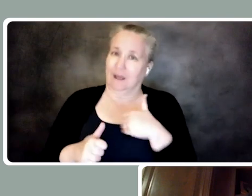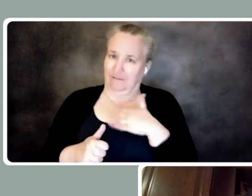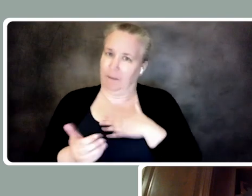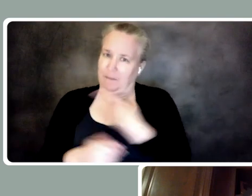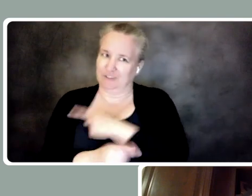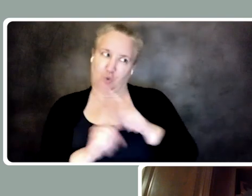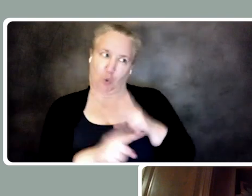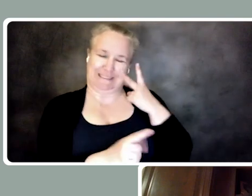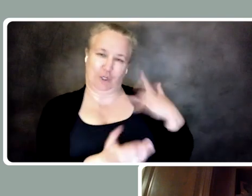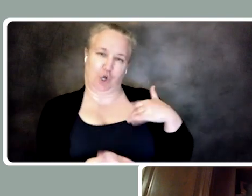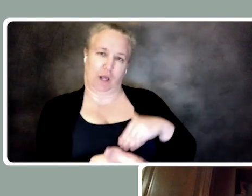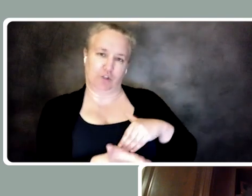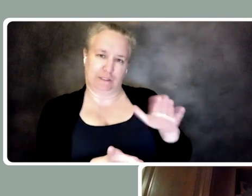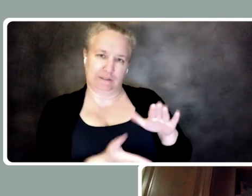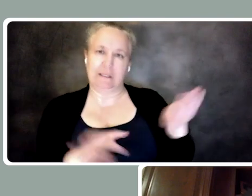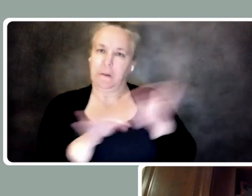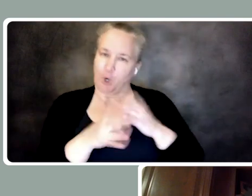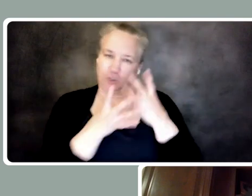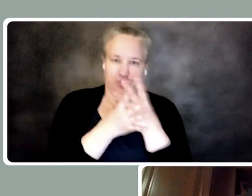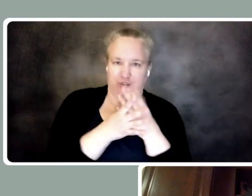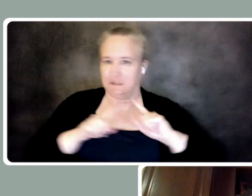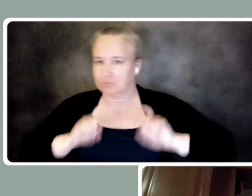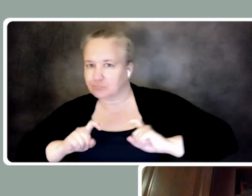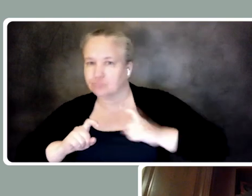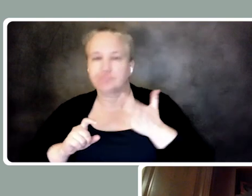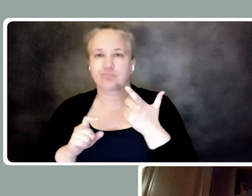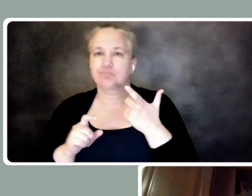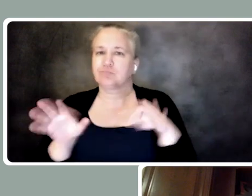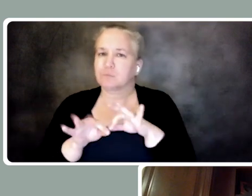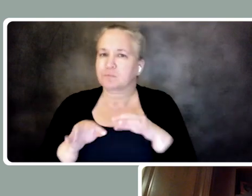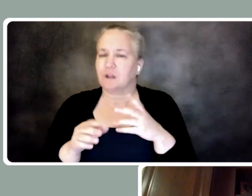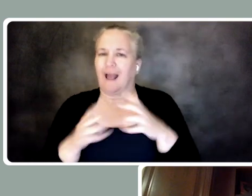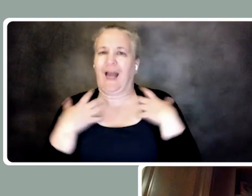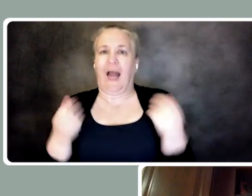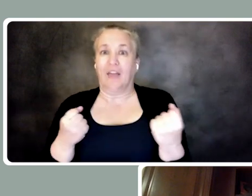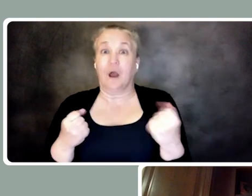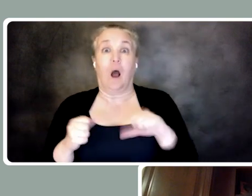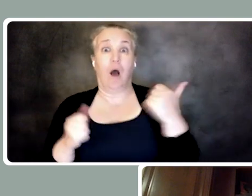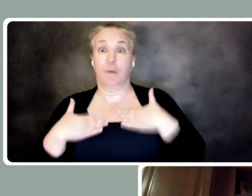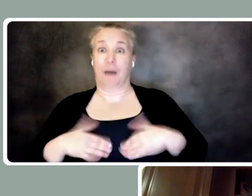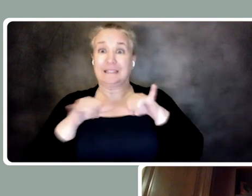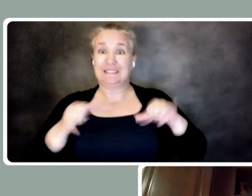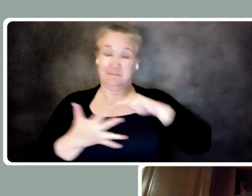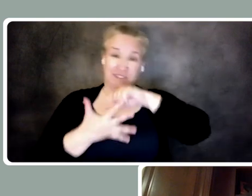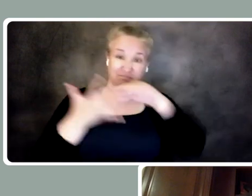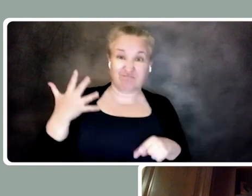some point, just from a calcium screening perspective, or maintaining their health from an other body system perspective also.